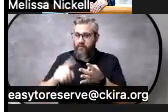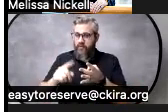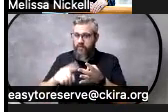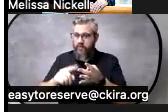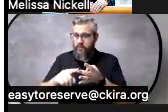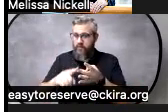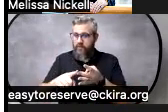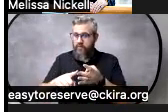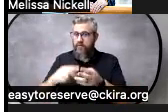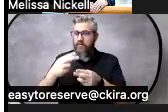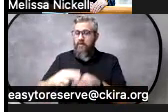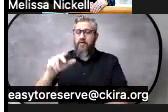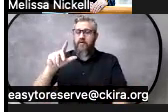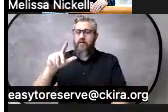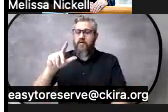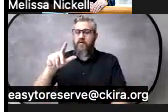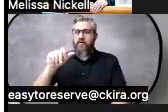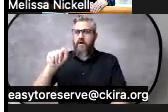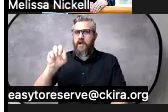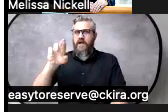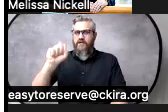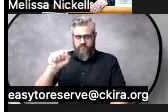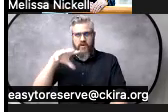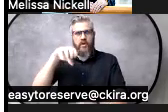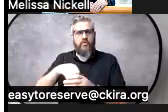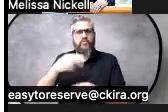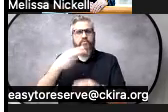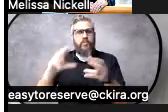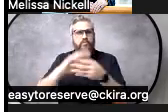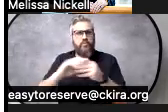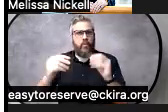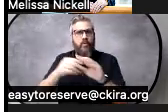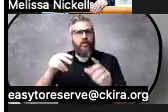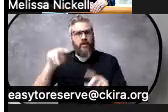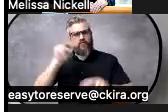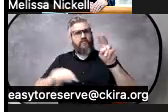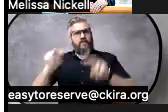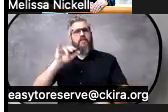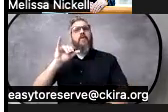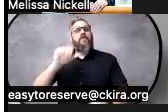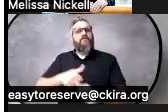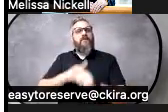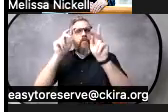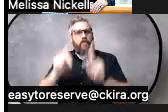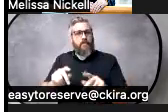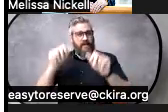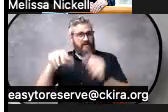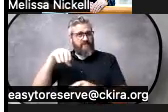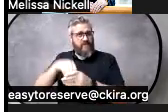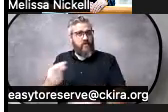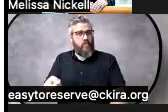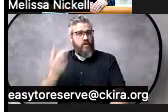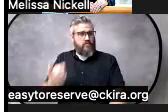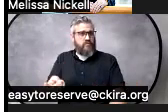this type conveys a short story or an observation that invites a follow-up. It can consist of 1 or 2 figures and has a